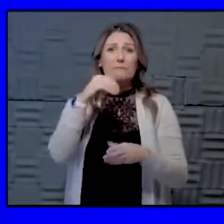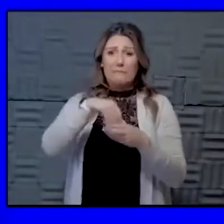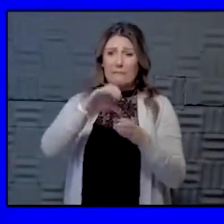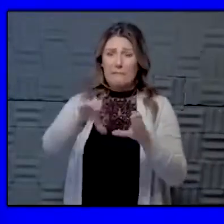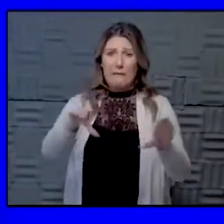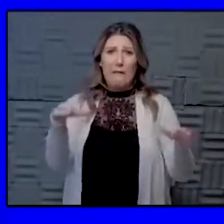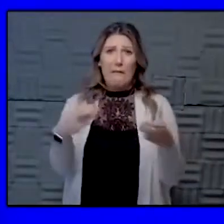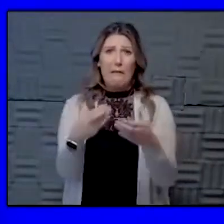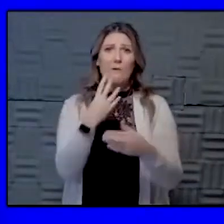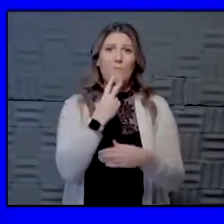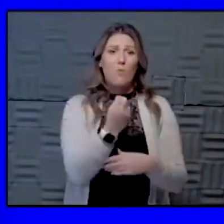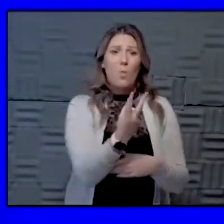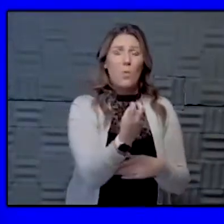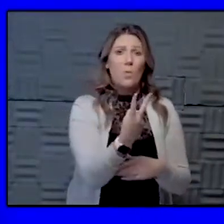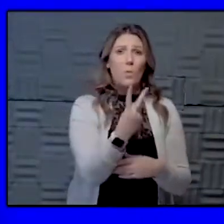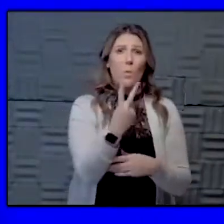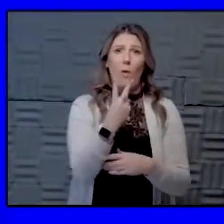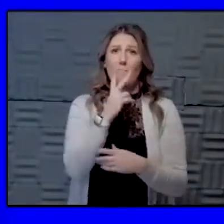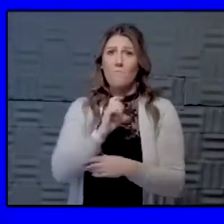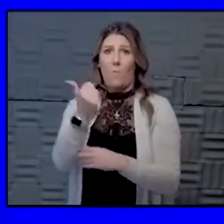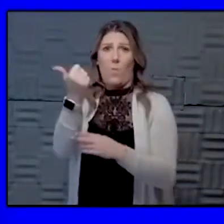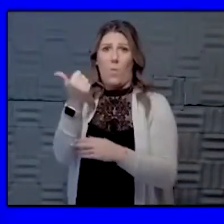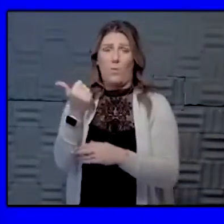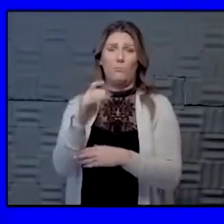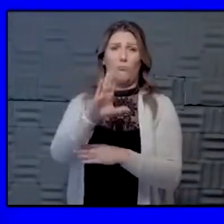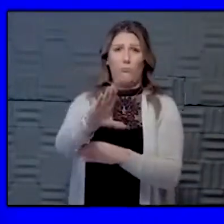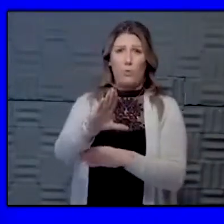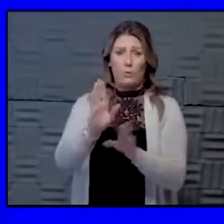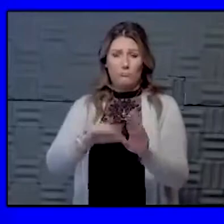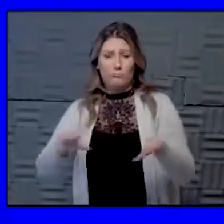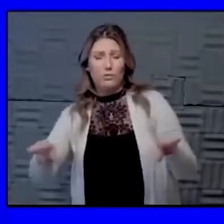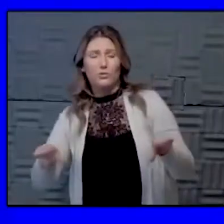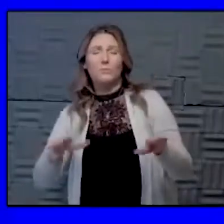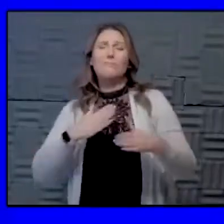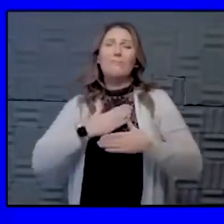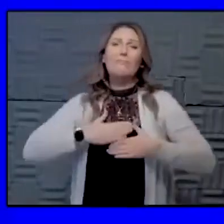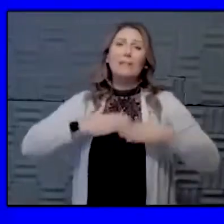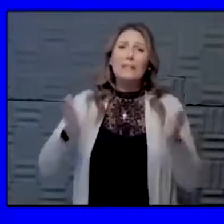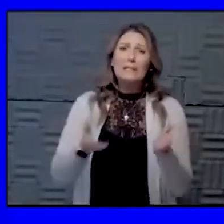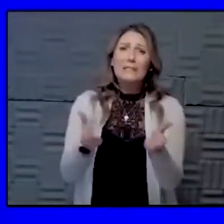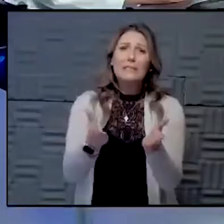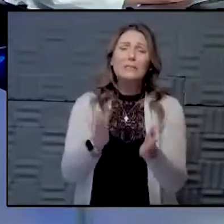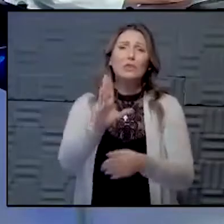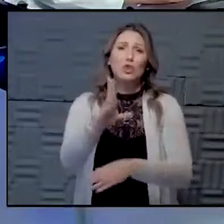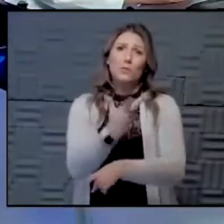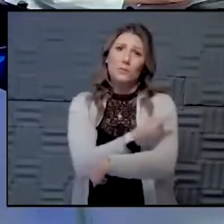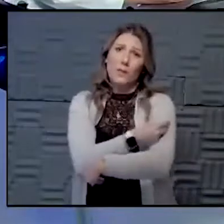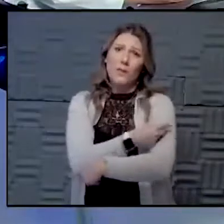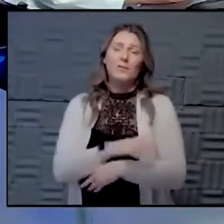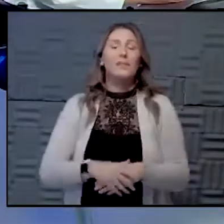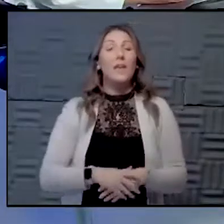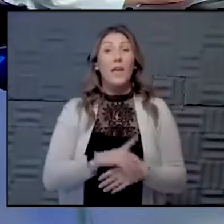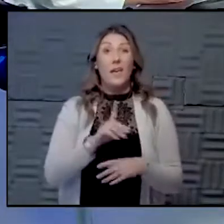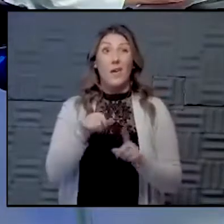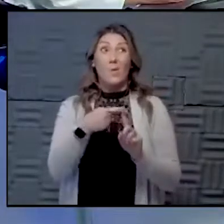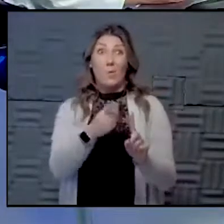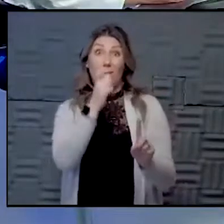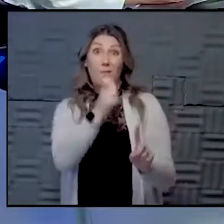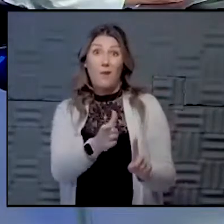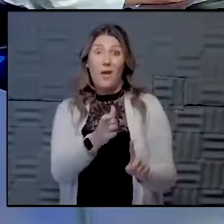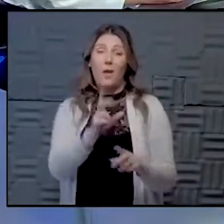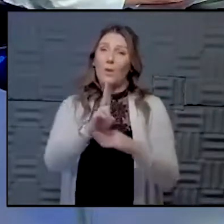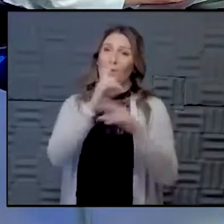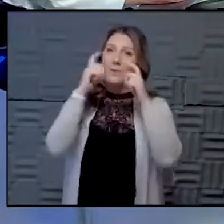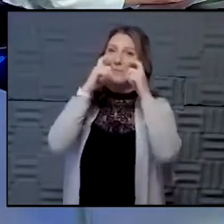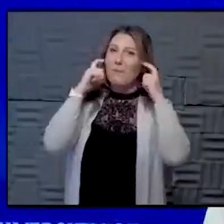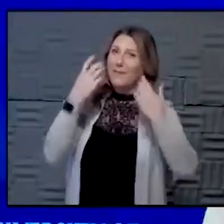of 12 and above and you have children in that category of 12 and above, please go get your vaccine. Yeah, and when in doubt, wear a mask. Absolutely. It still